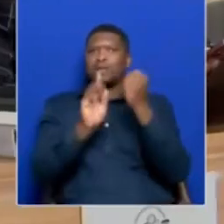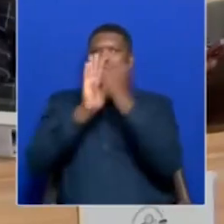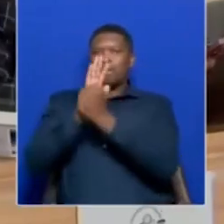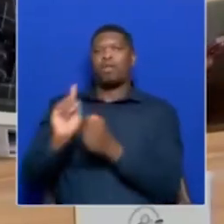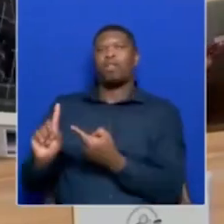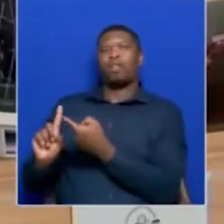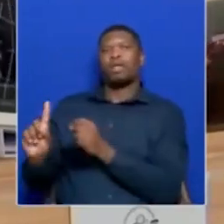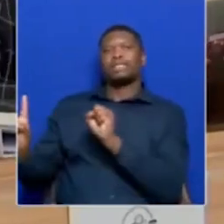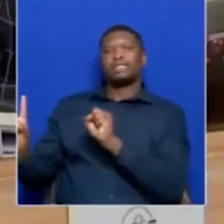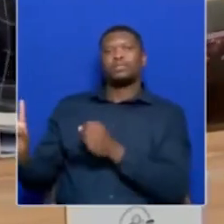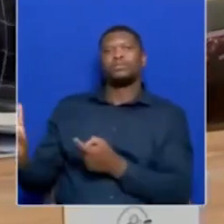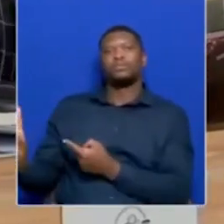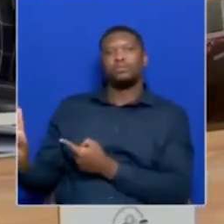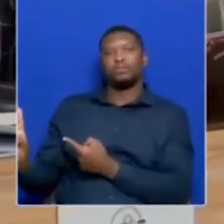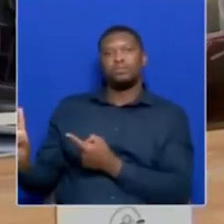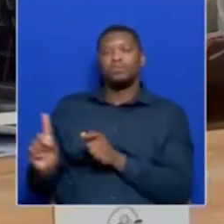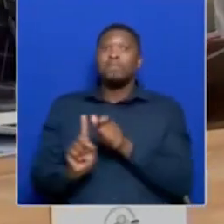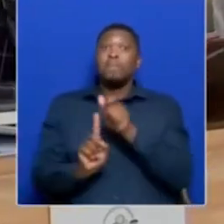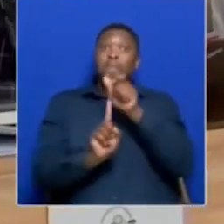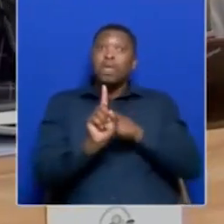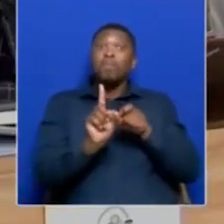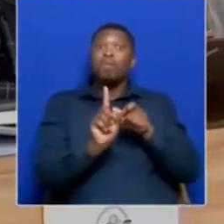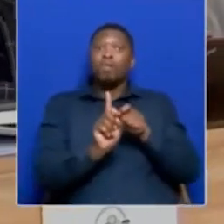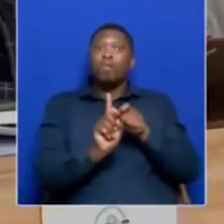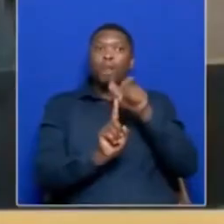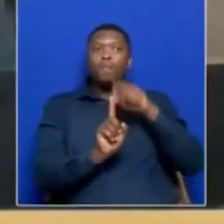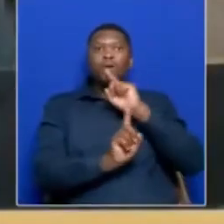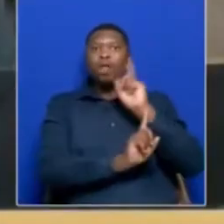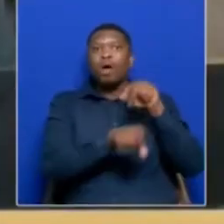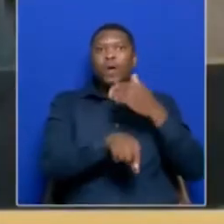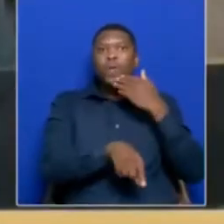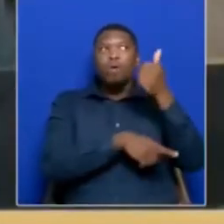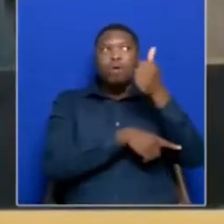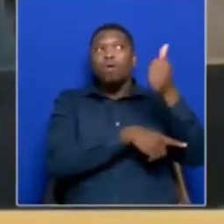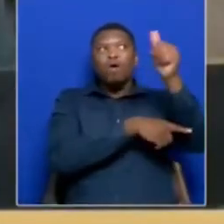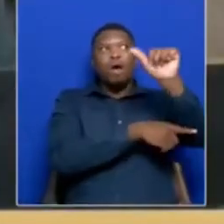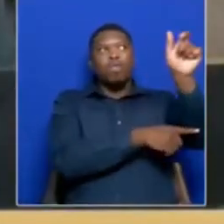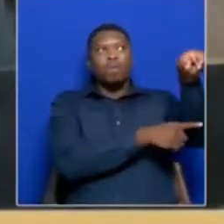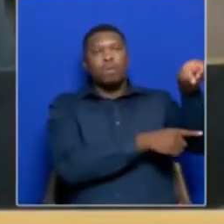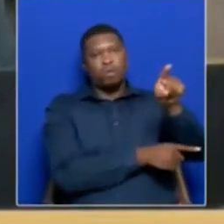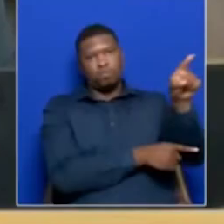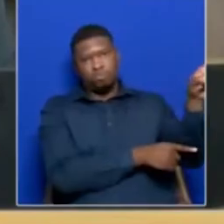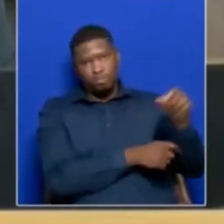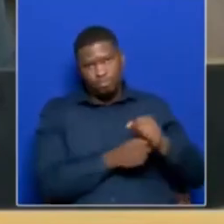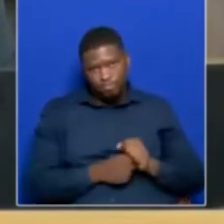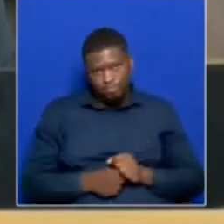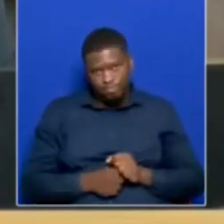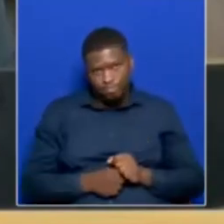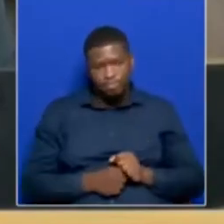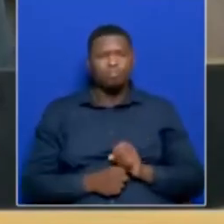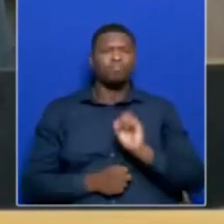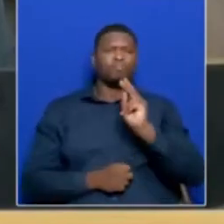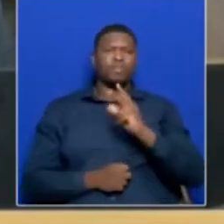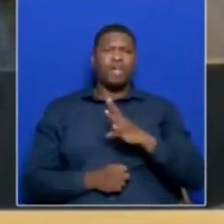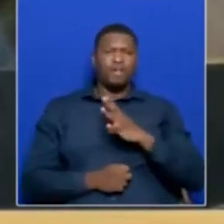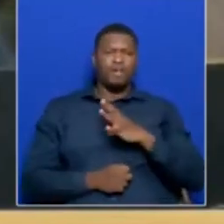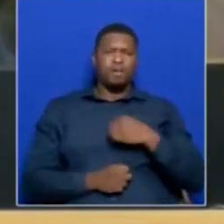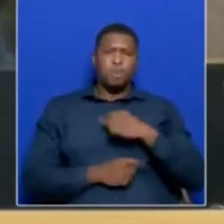the hitmen. Let me yes, let me it's other let me people. ask the question differently.